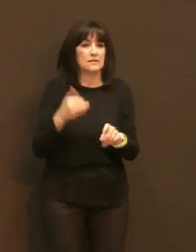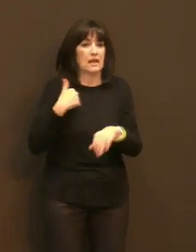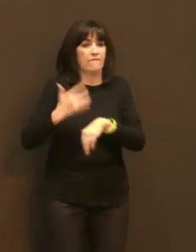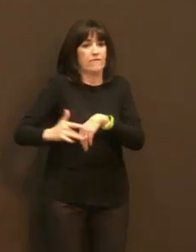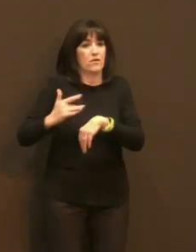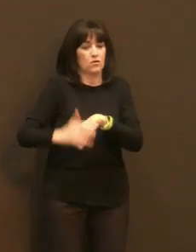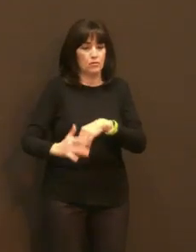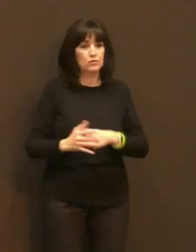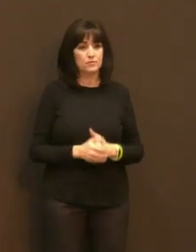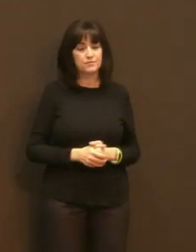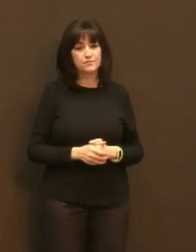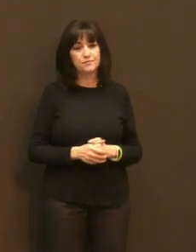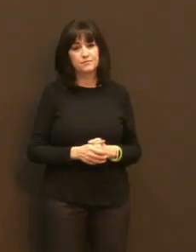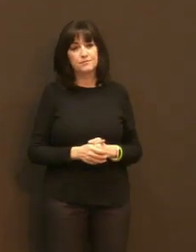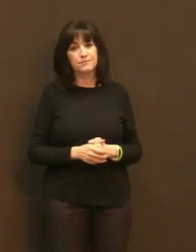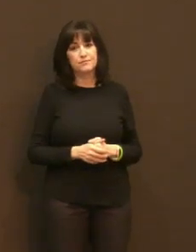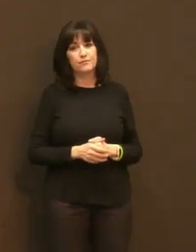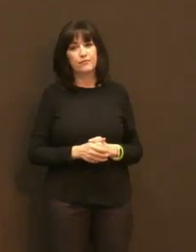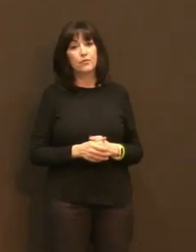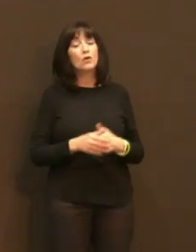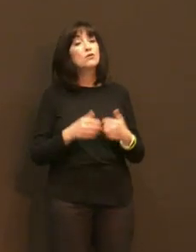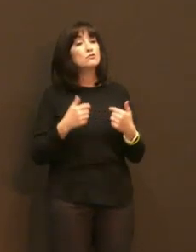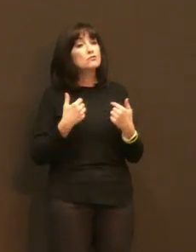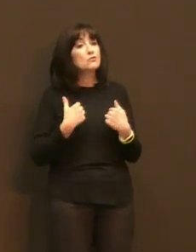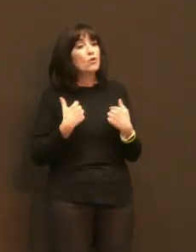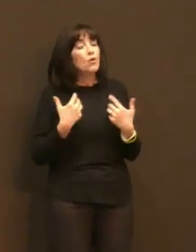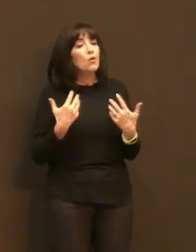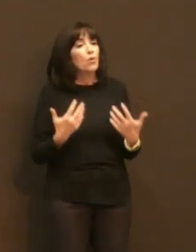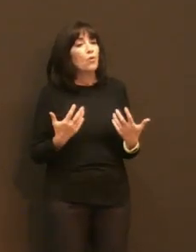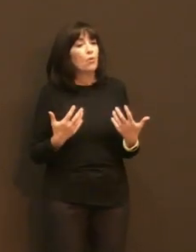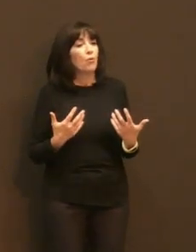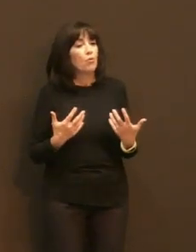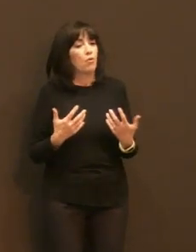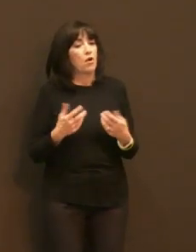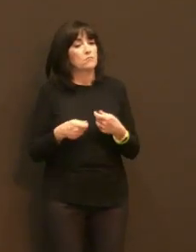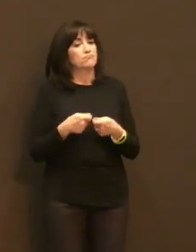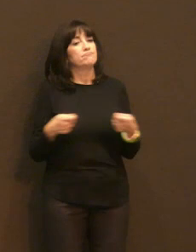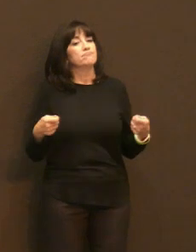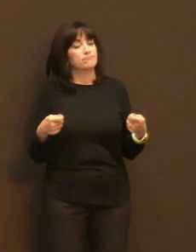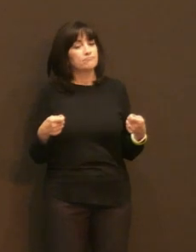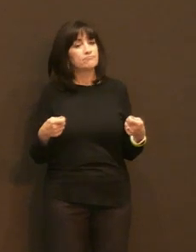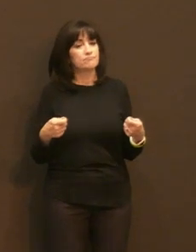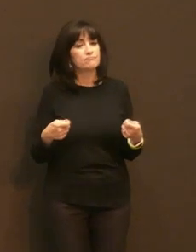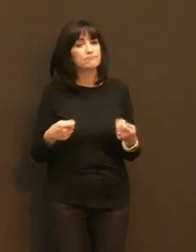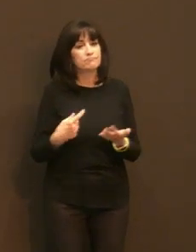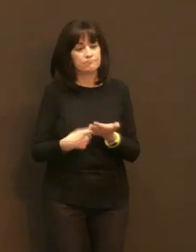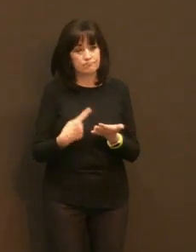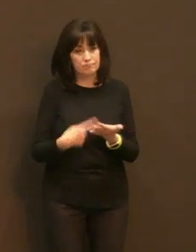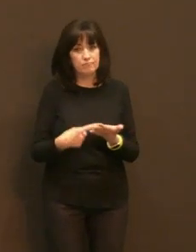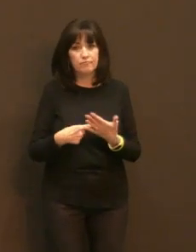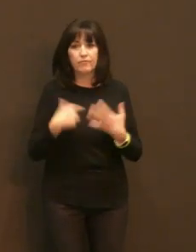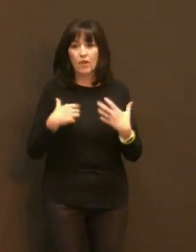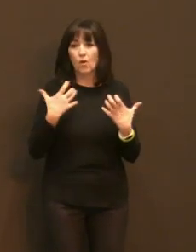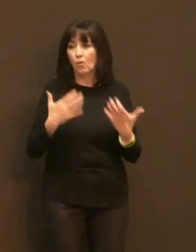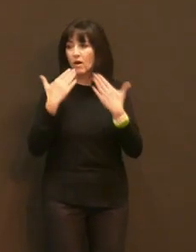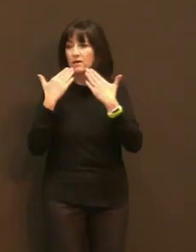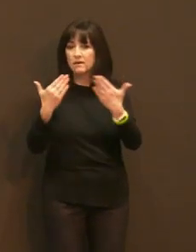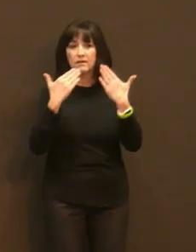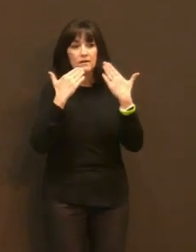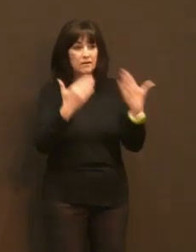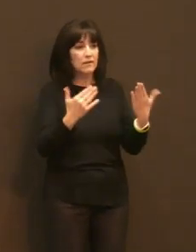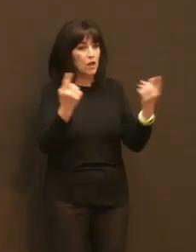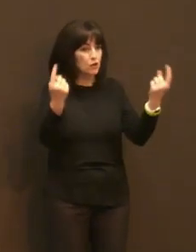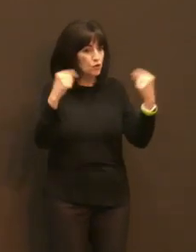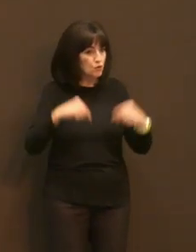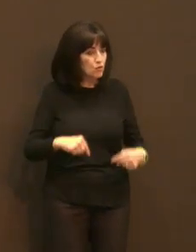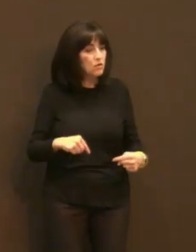So as we close up, I want to thank the media again for participating today, for coming and covering this press